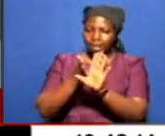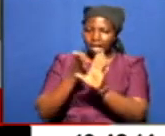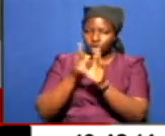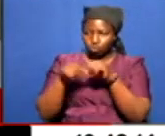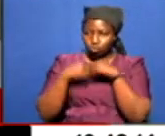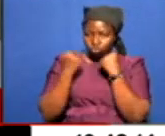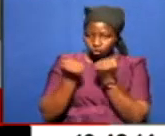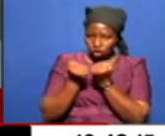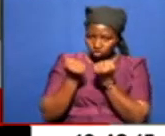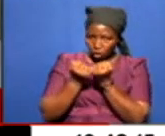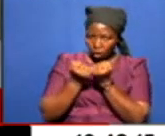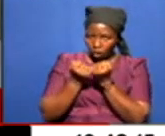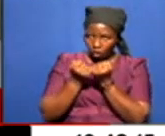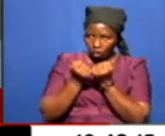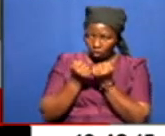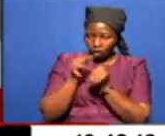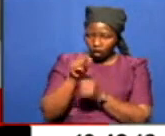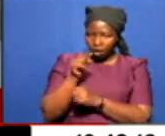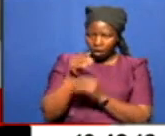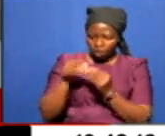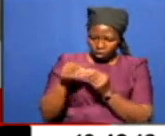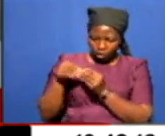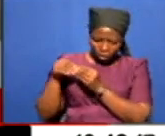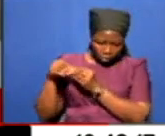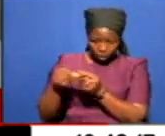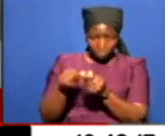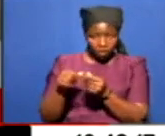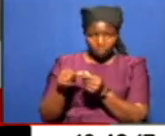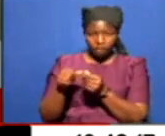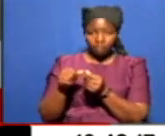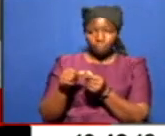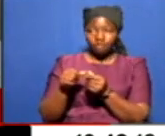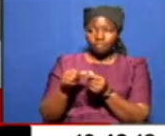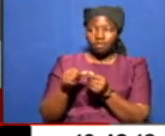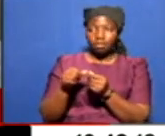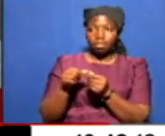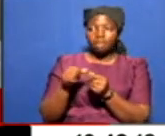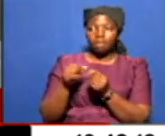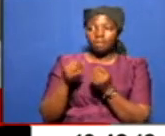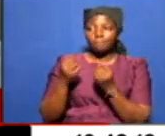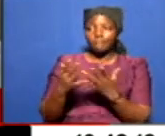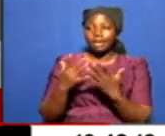pillar really addresses many a times.